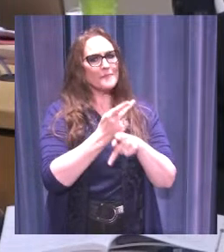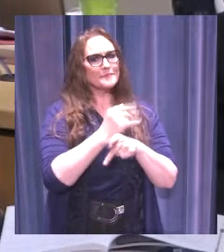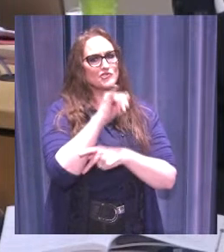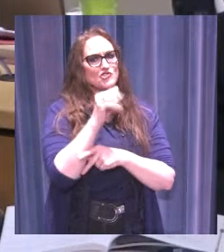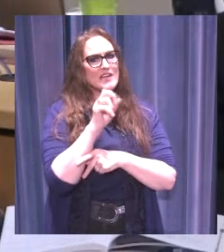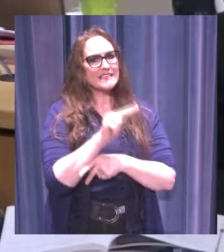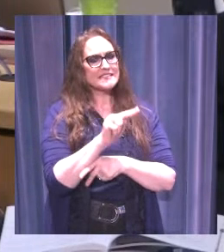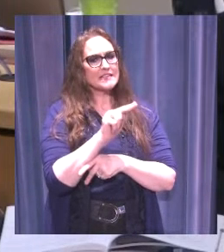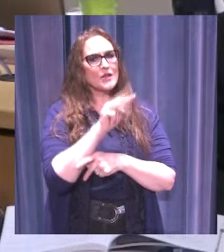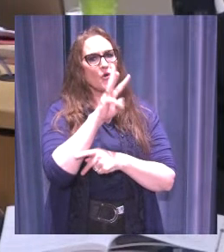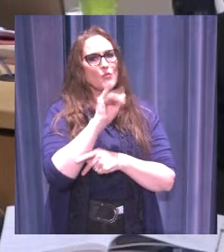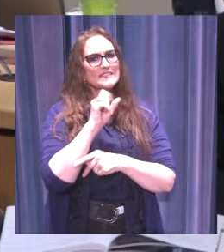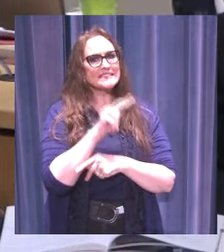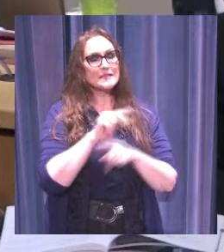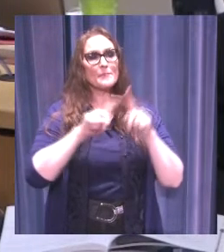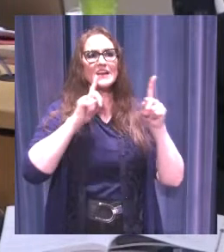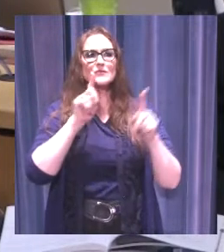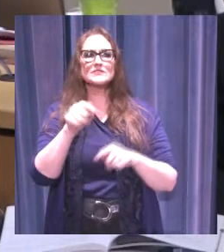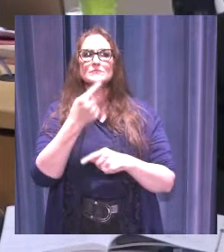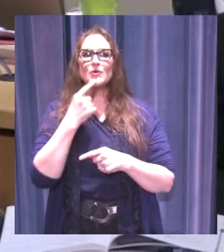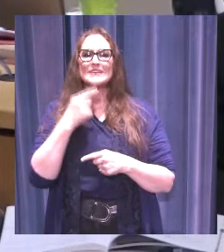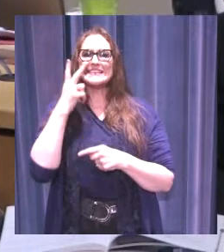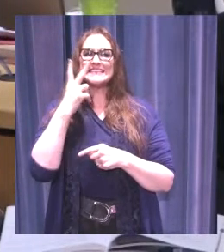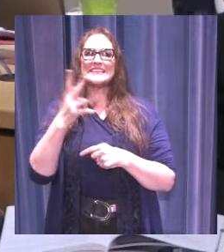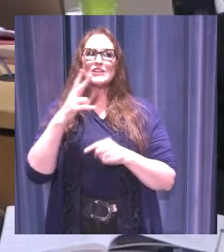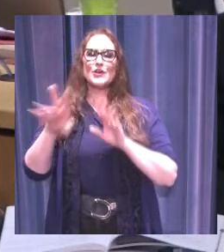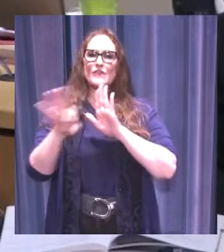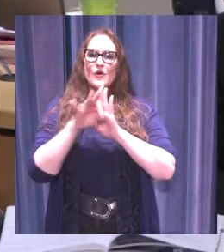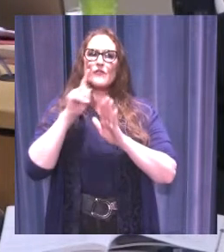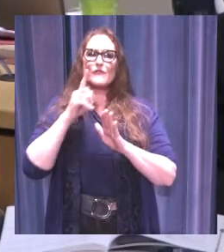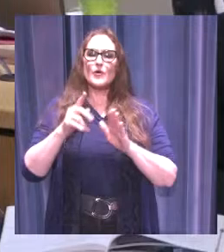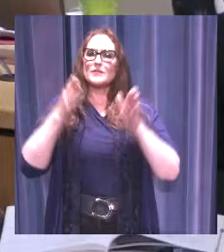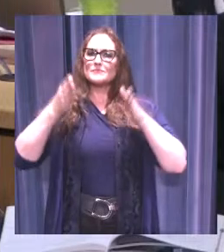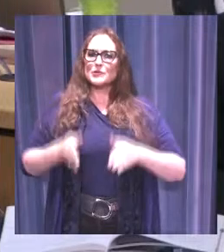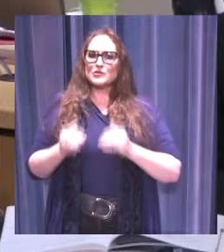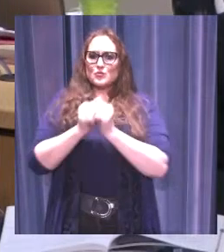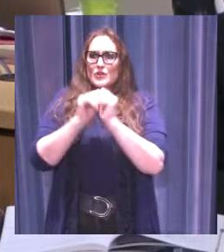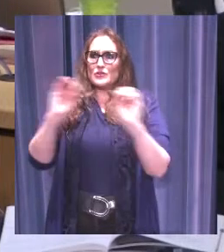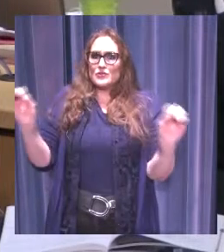It was disappointing to see you vote for the candidate with no experience,